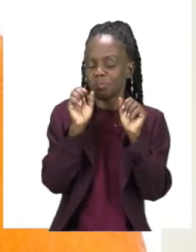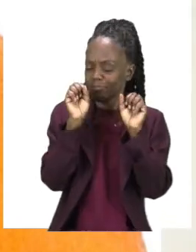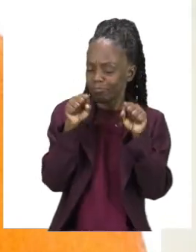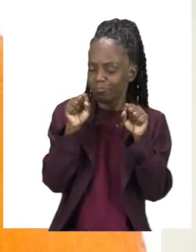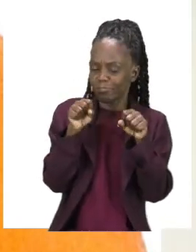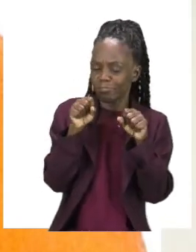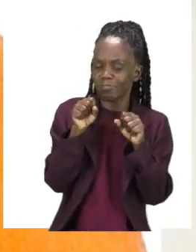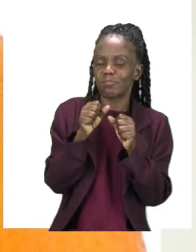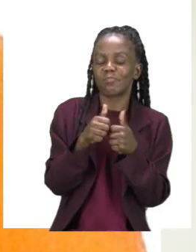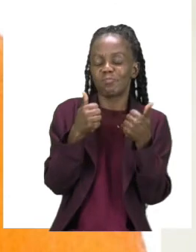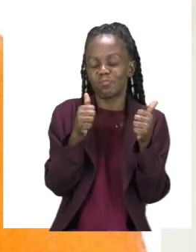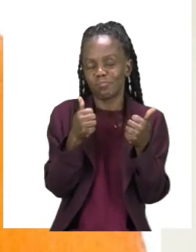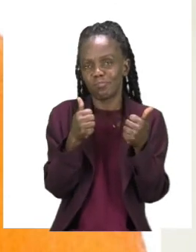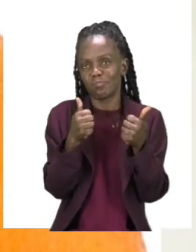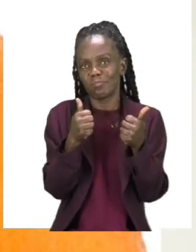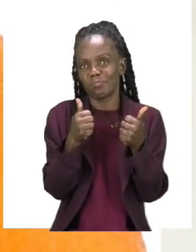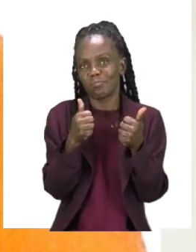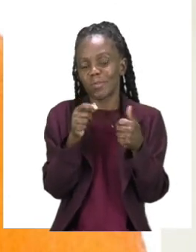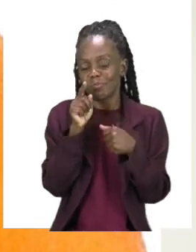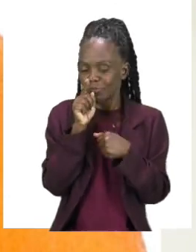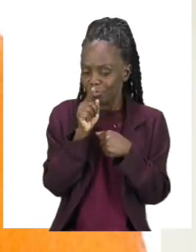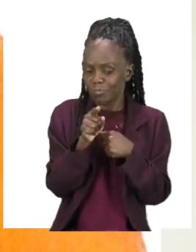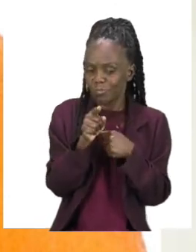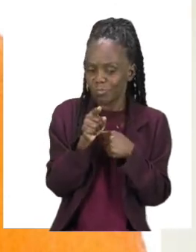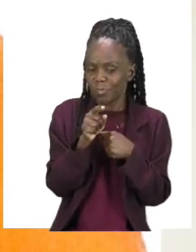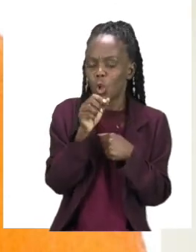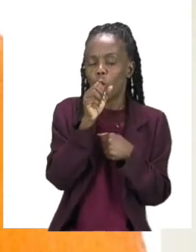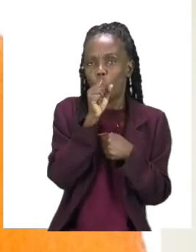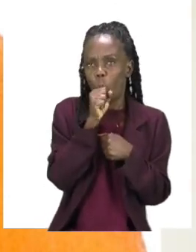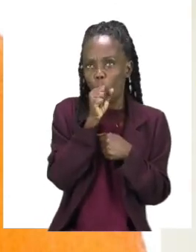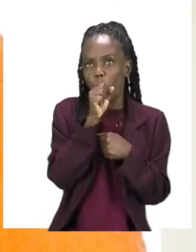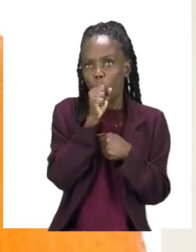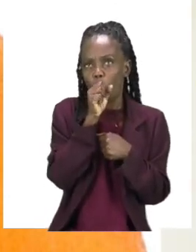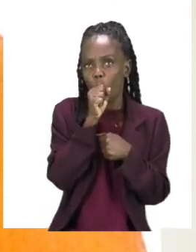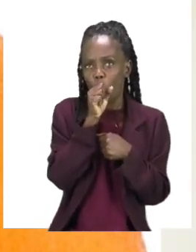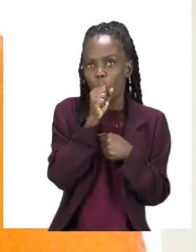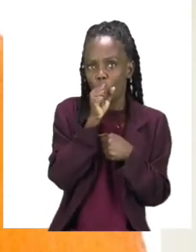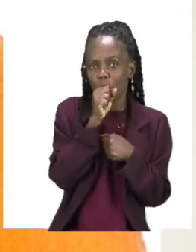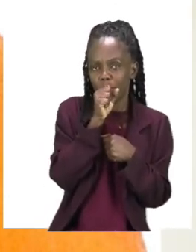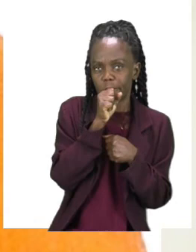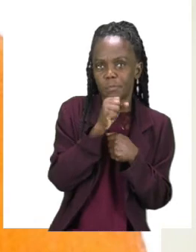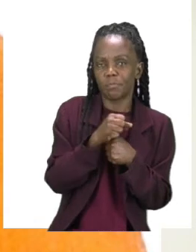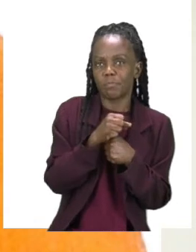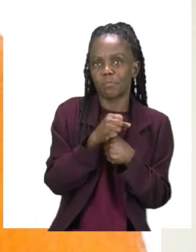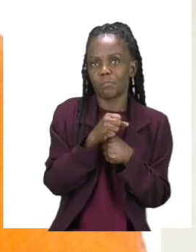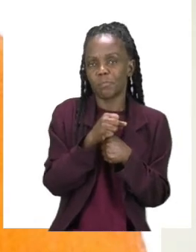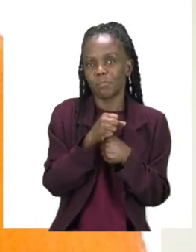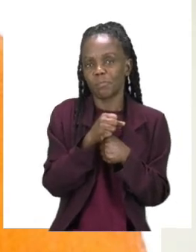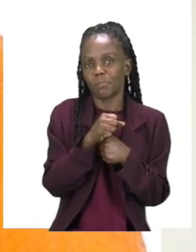Yes, well done. This is an orange. Everyone, let's